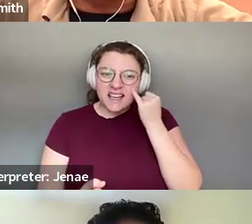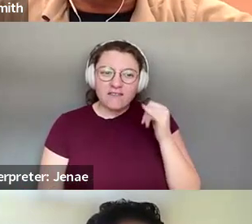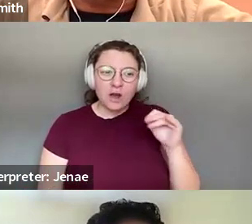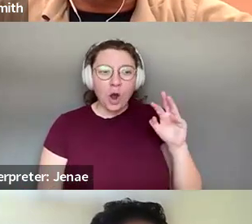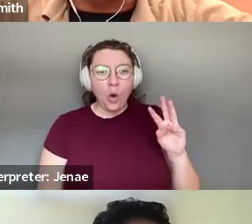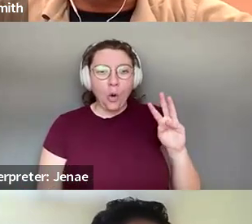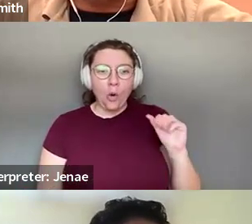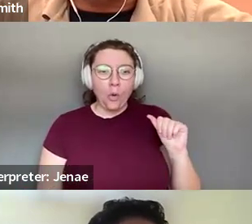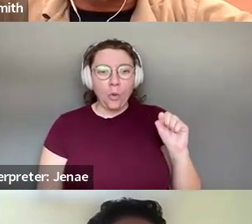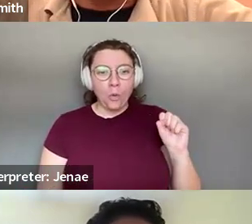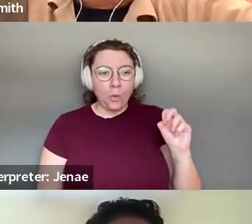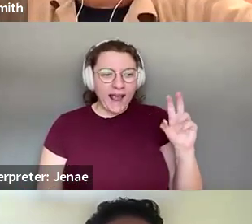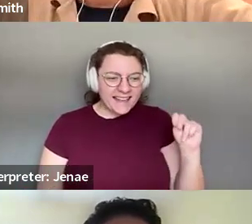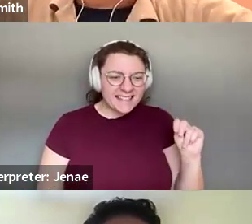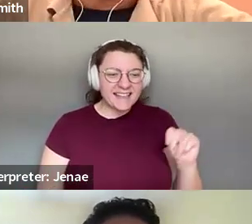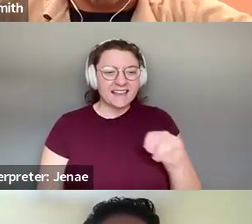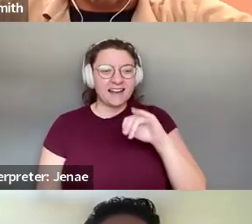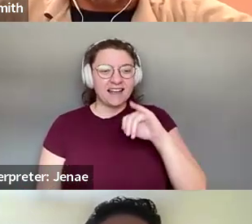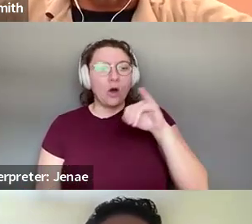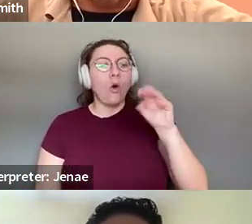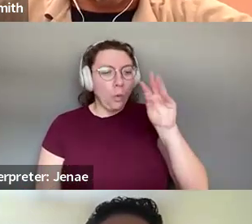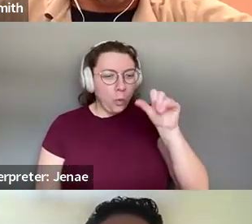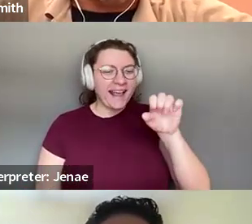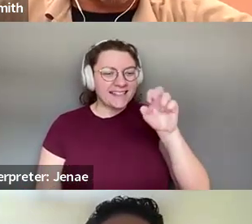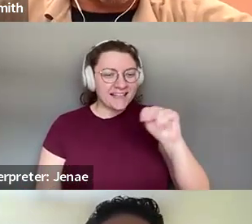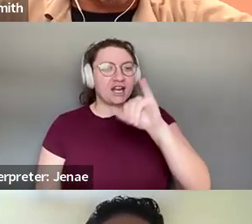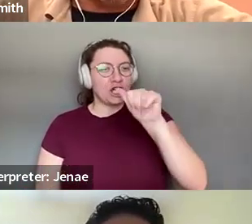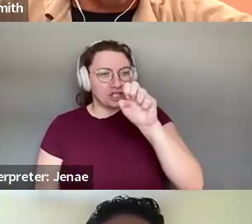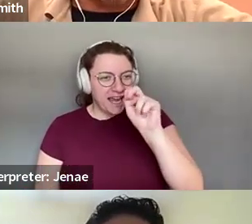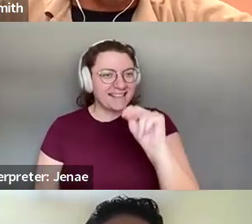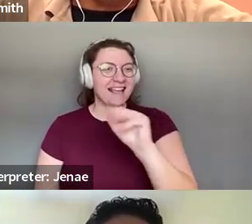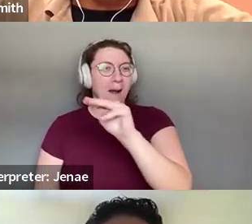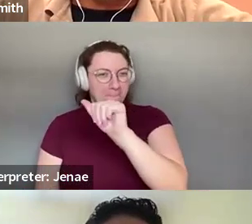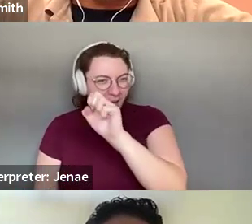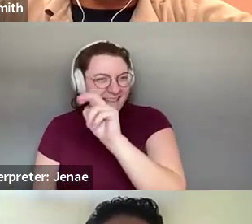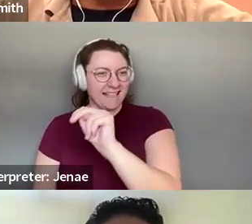Jason, and Mason all in a line, but I can't, unfortunately.